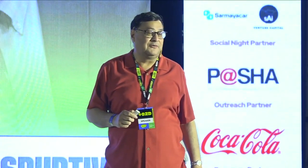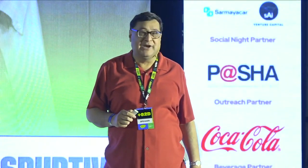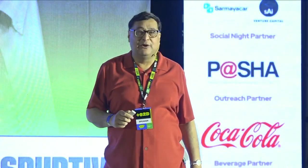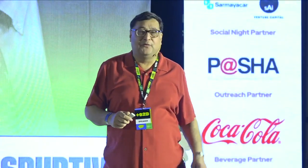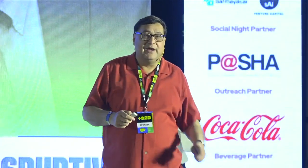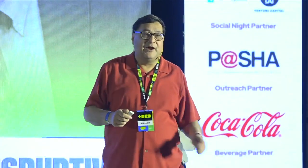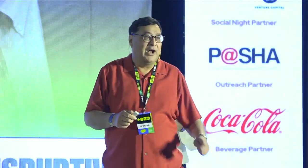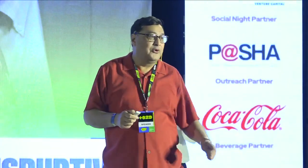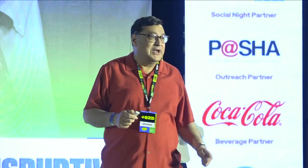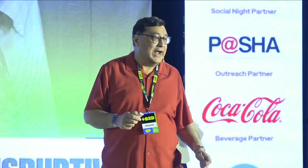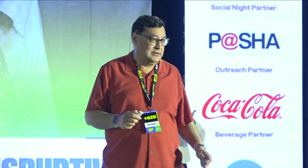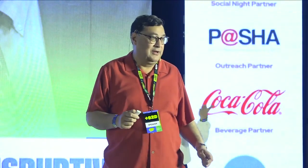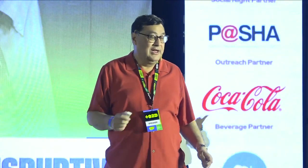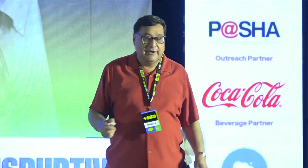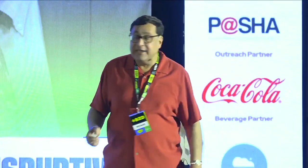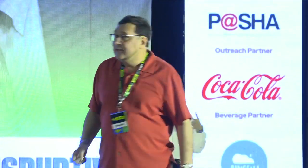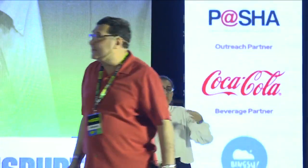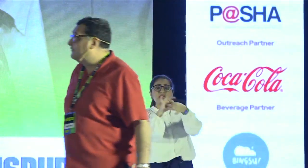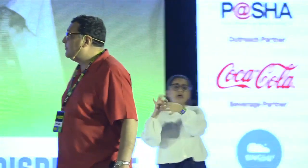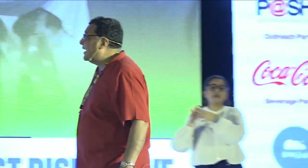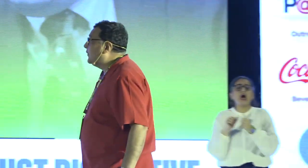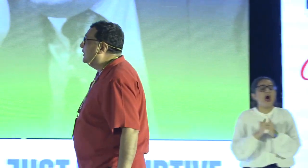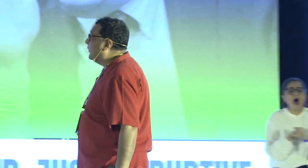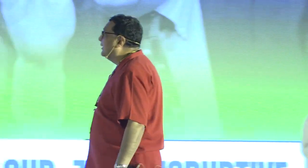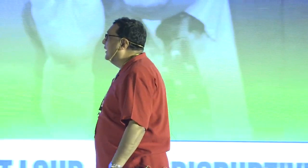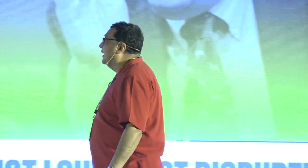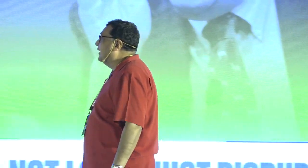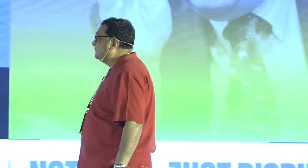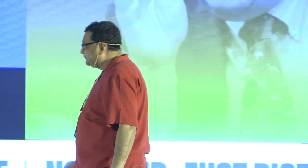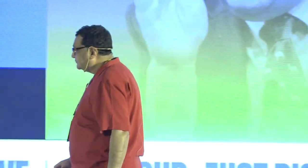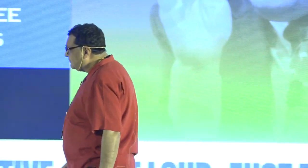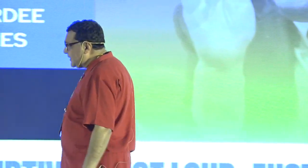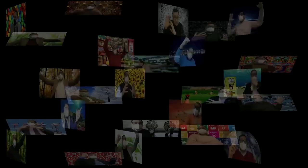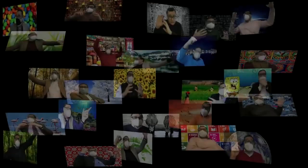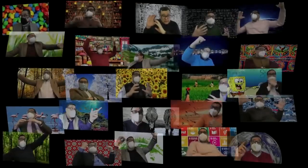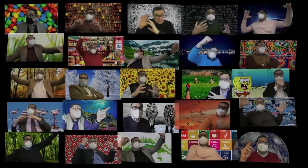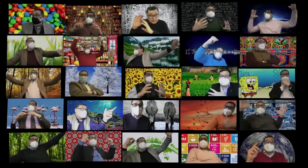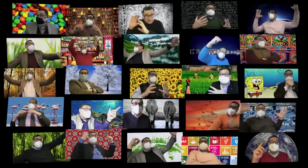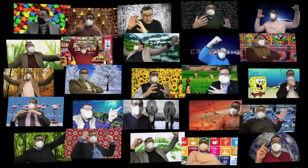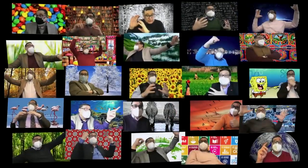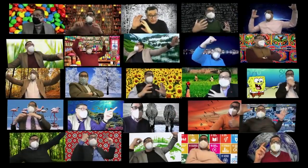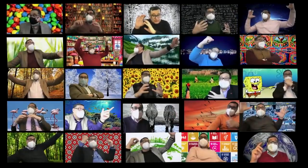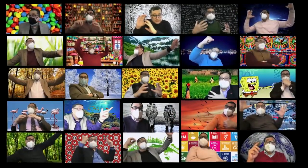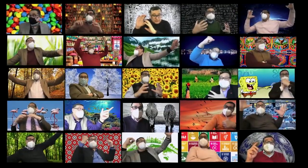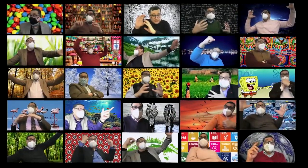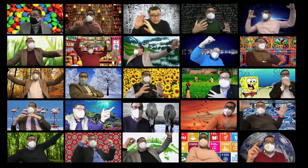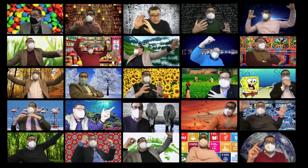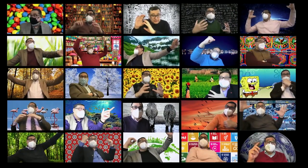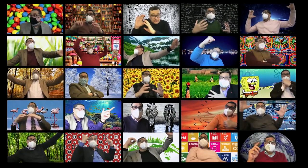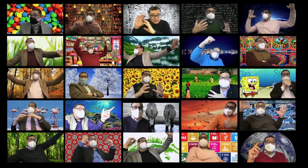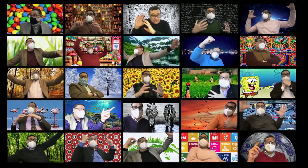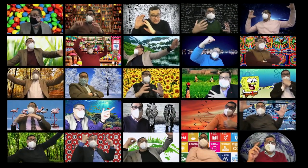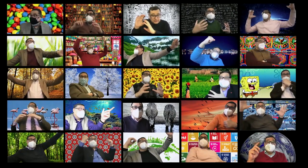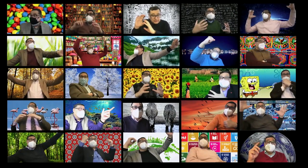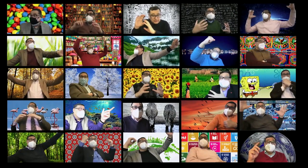people sort of trying to figure out how to connect, right? This is what my 2020, and everything was breaking down. This was what my